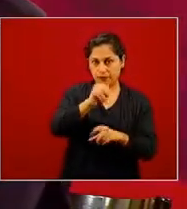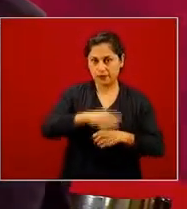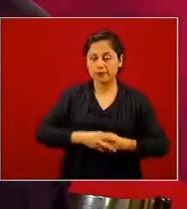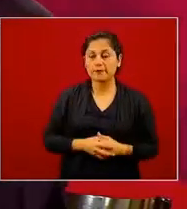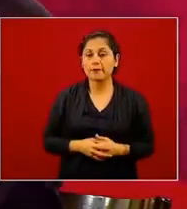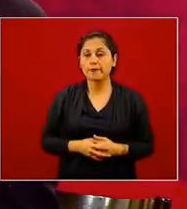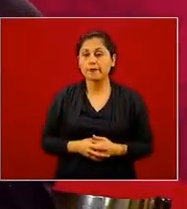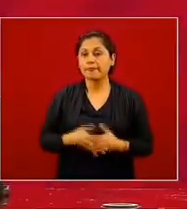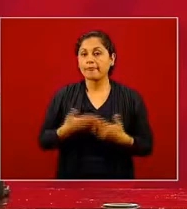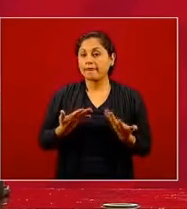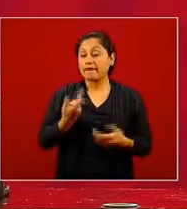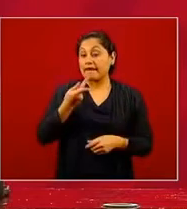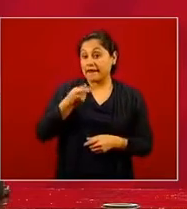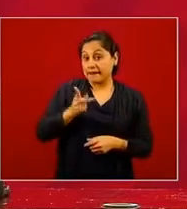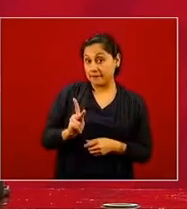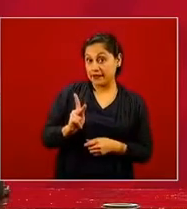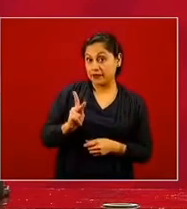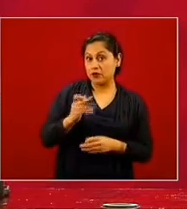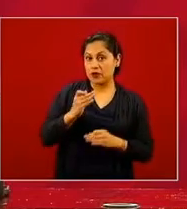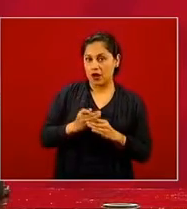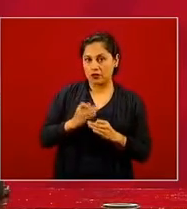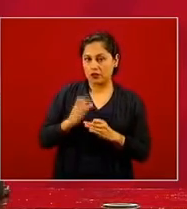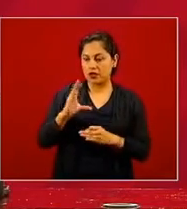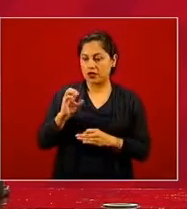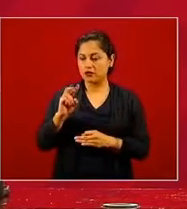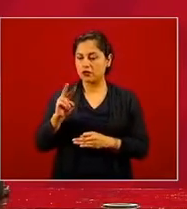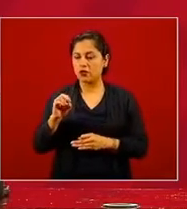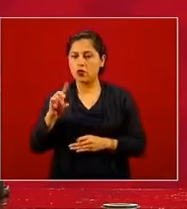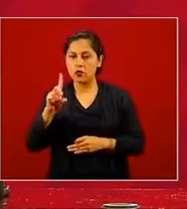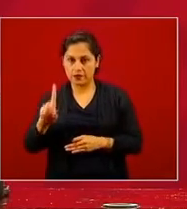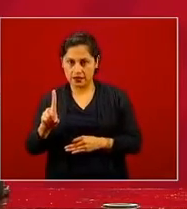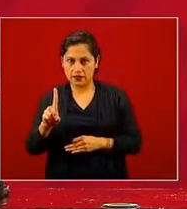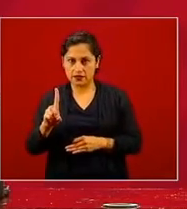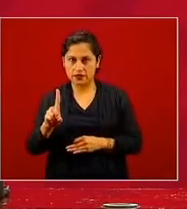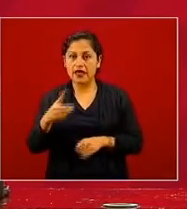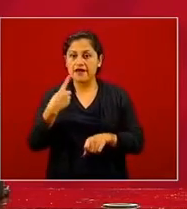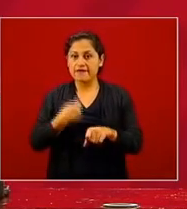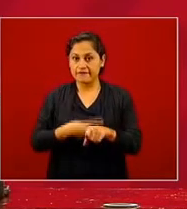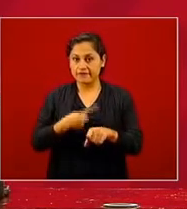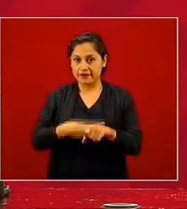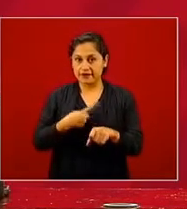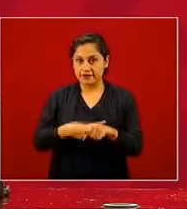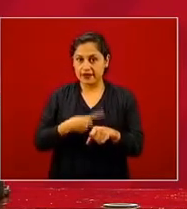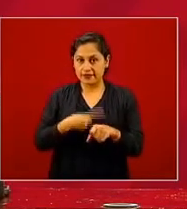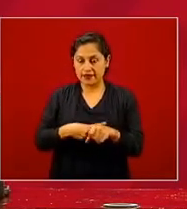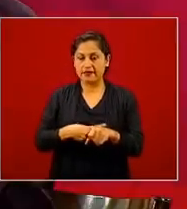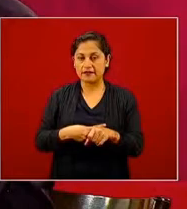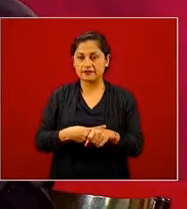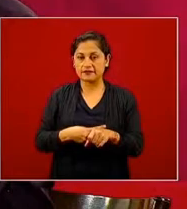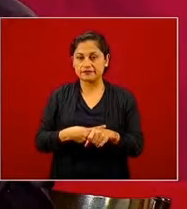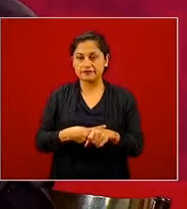be a chance to spread the germs.